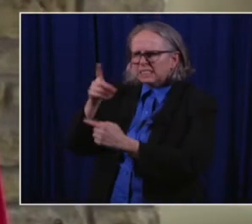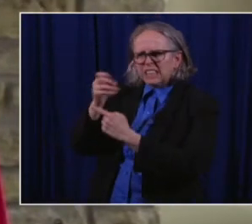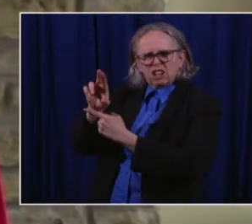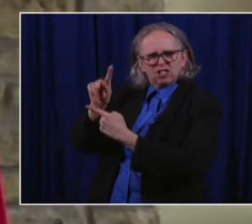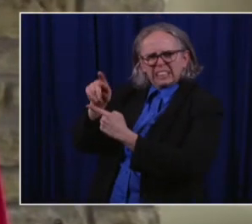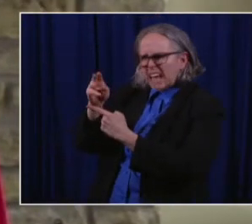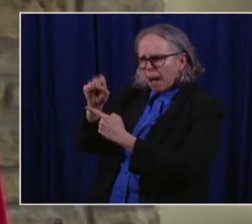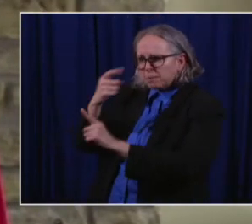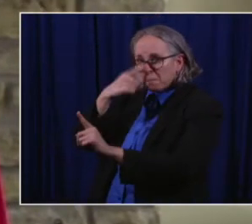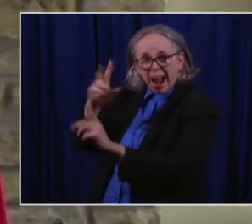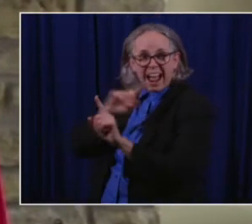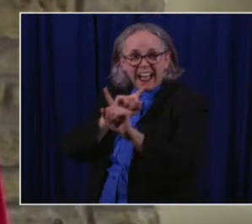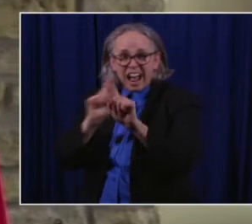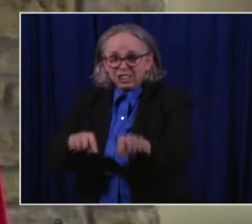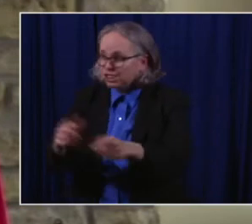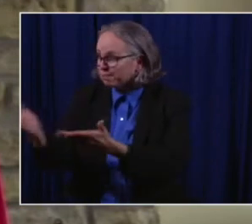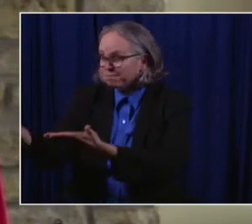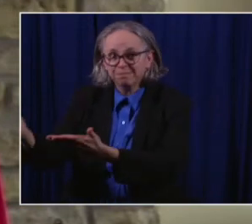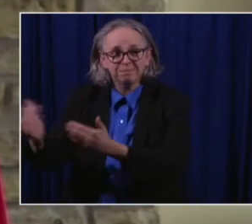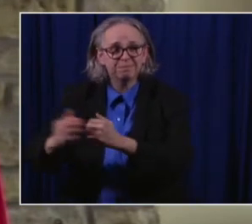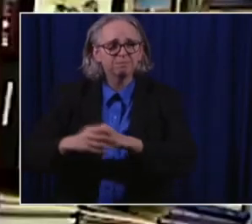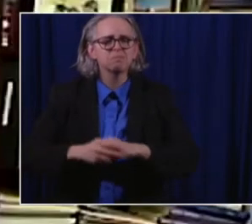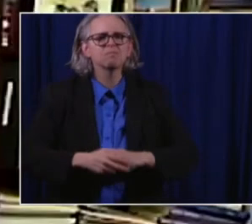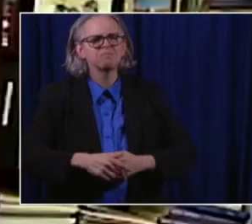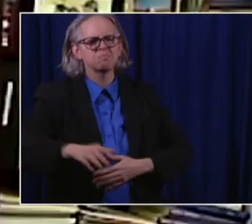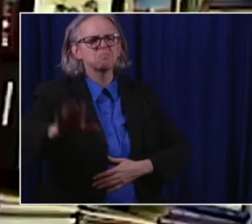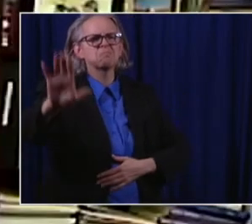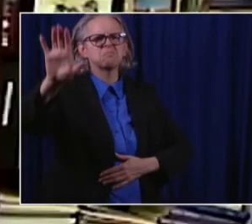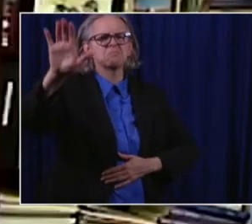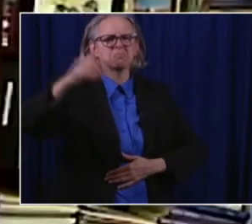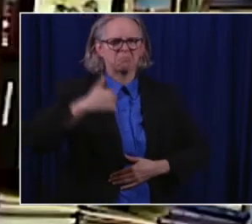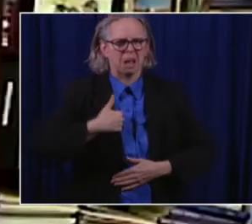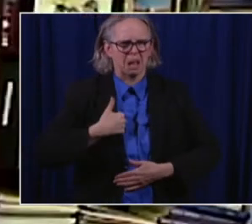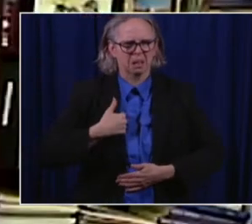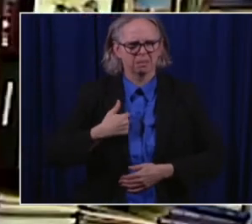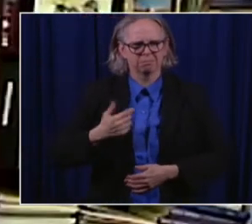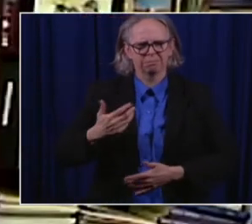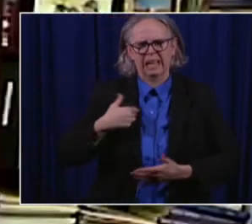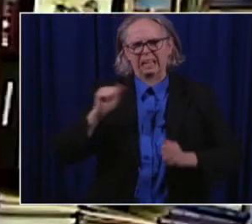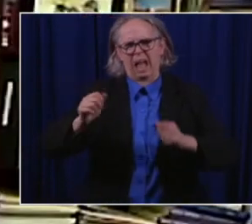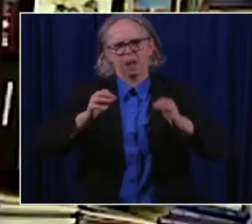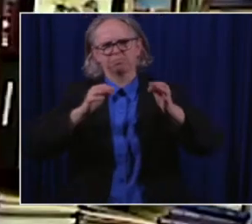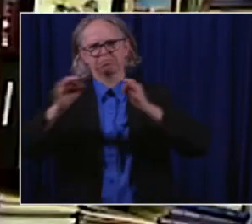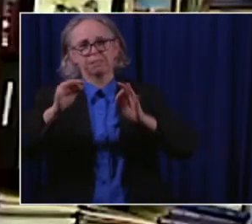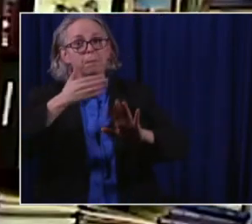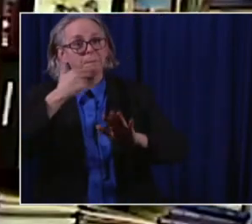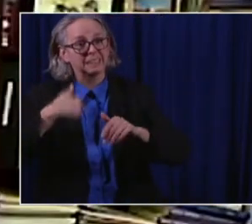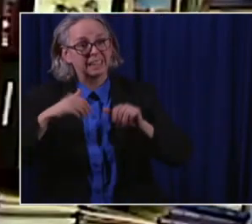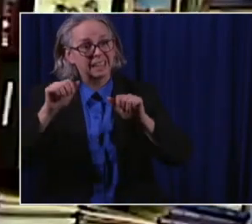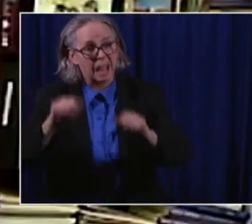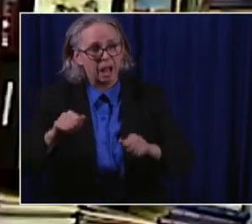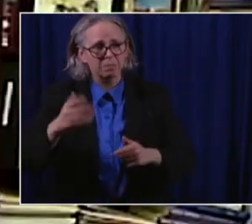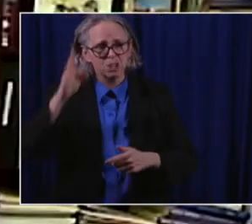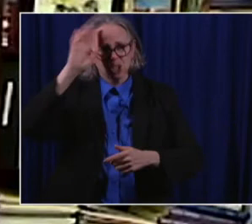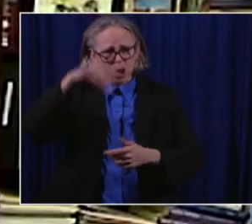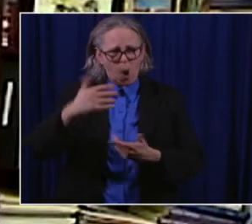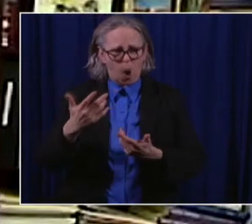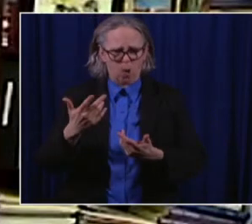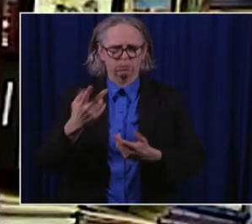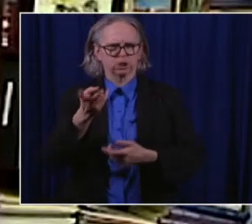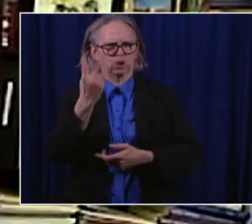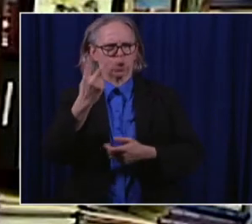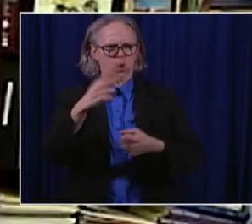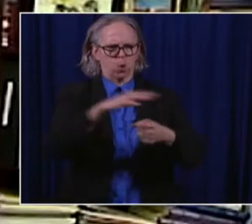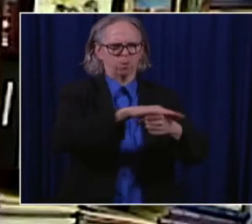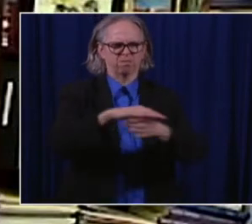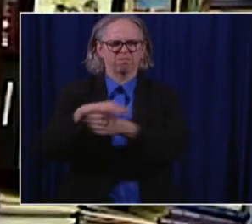sir. I can speak best to what the plans are in Zone 2. There are similar plans in Zone 1 and